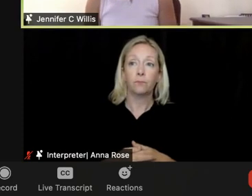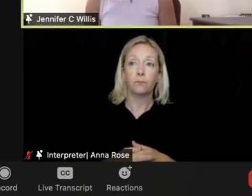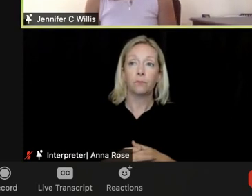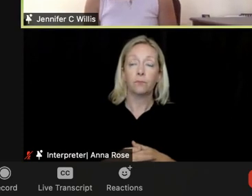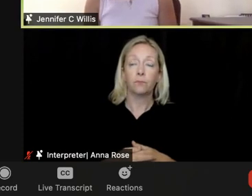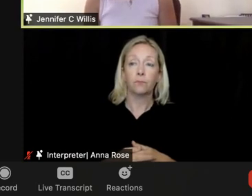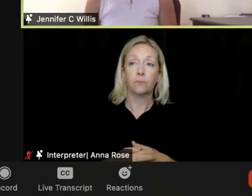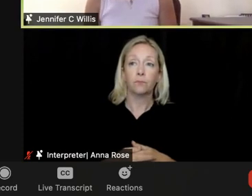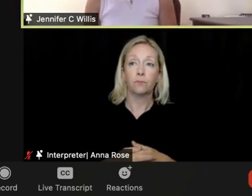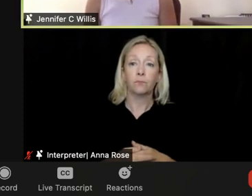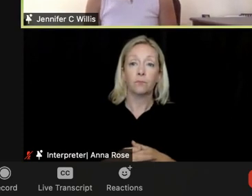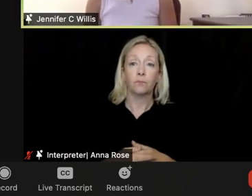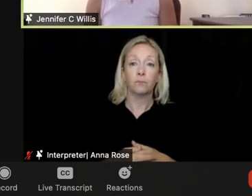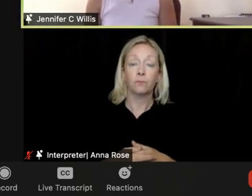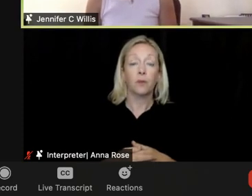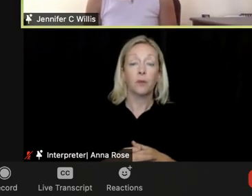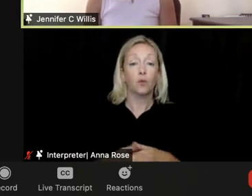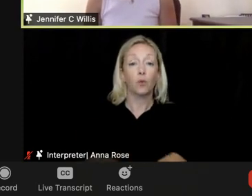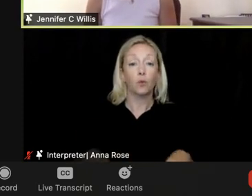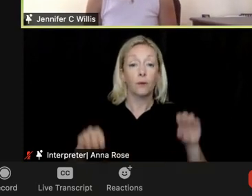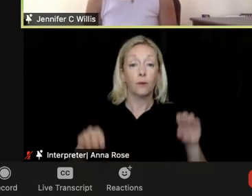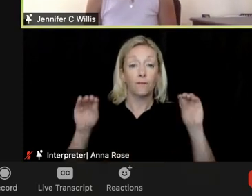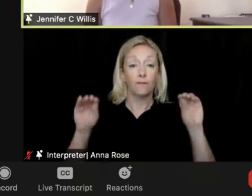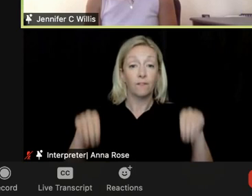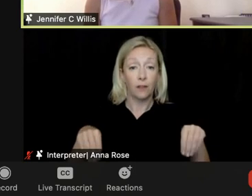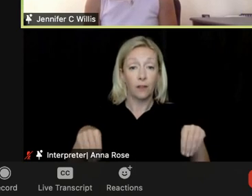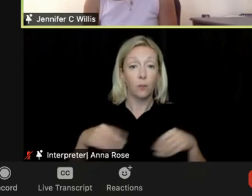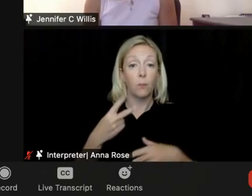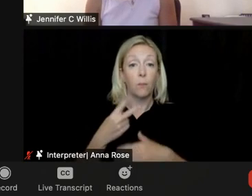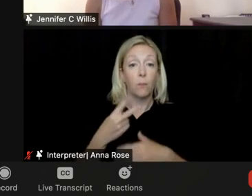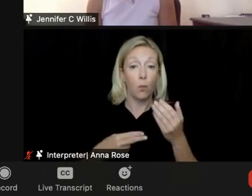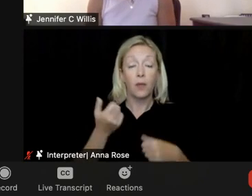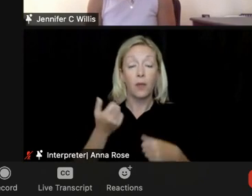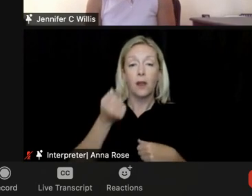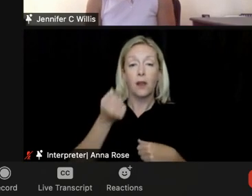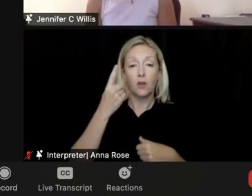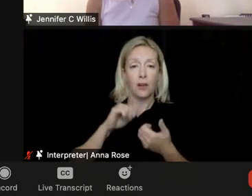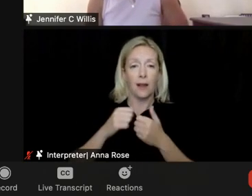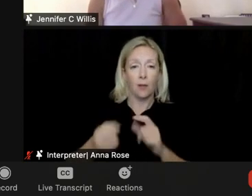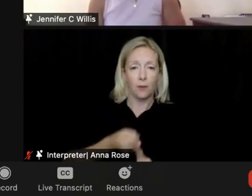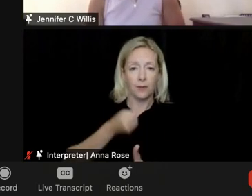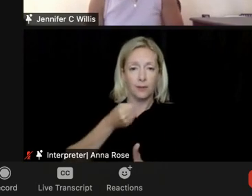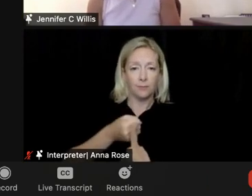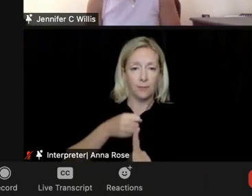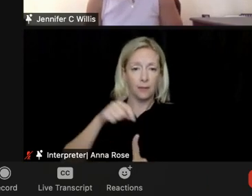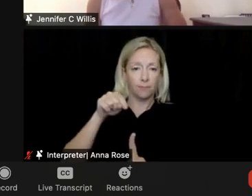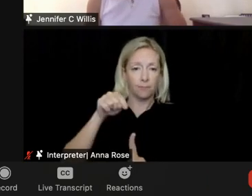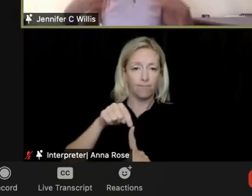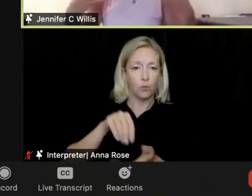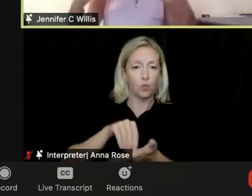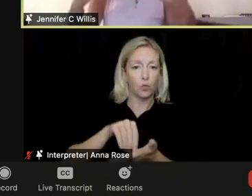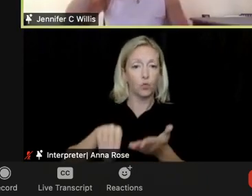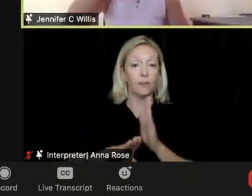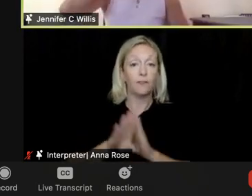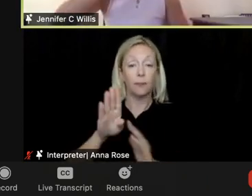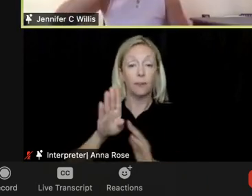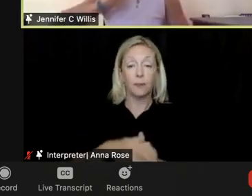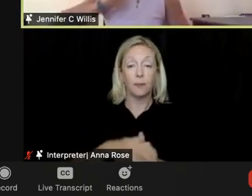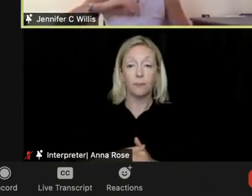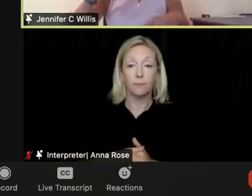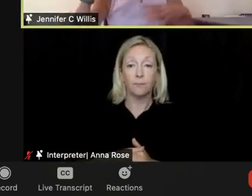have completed both of those and understand what that means, how that's impacting a student's development. I know with